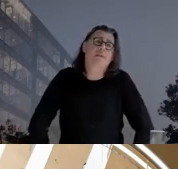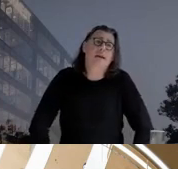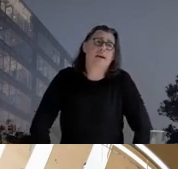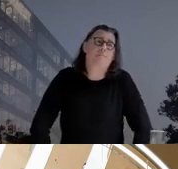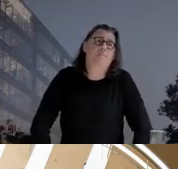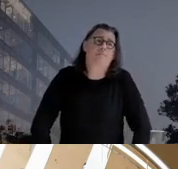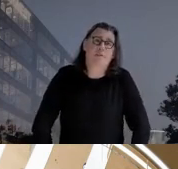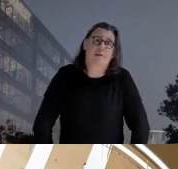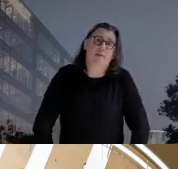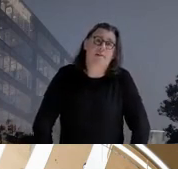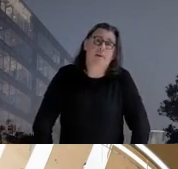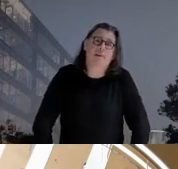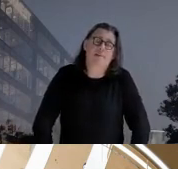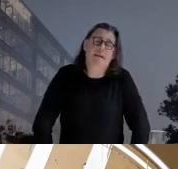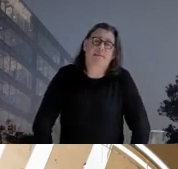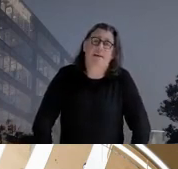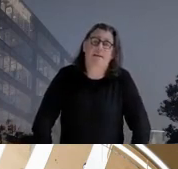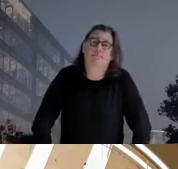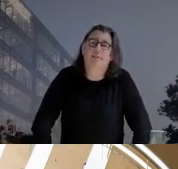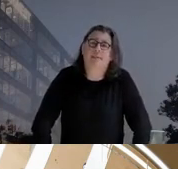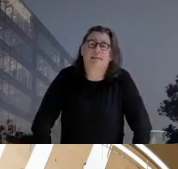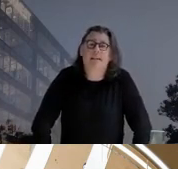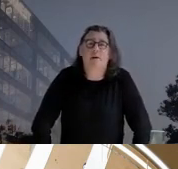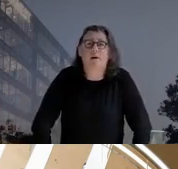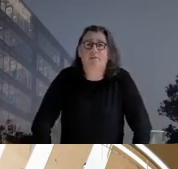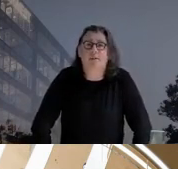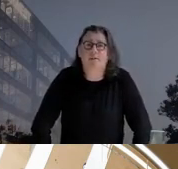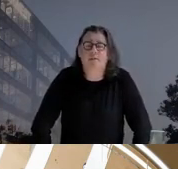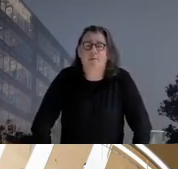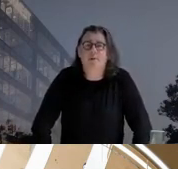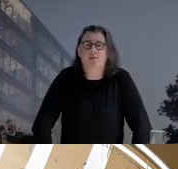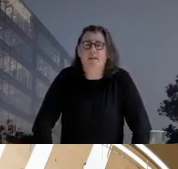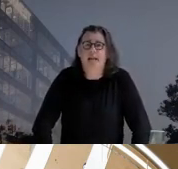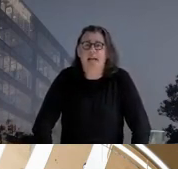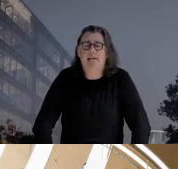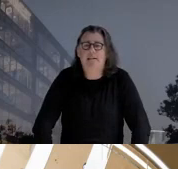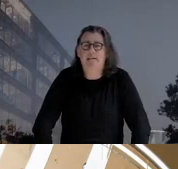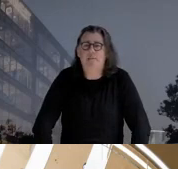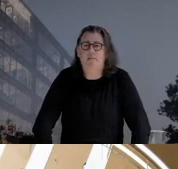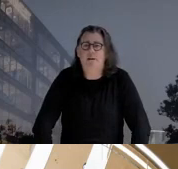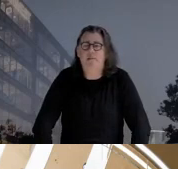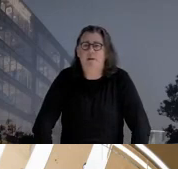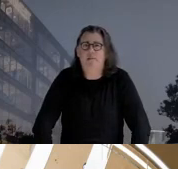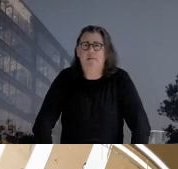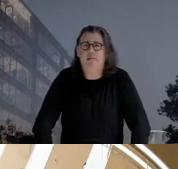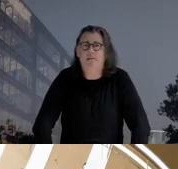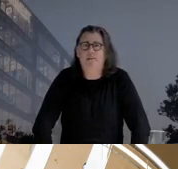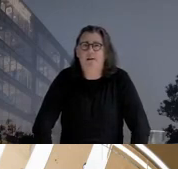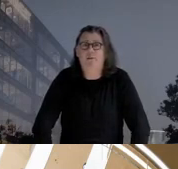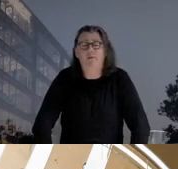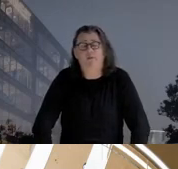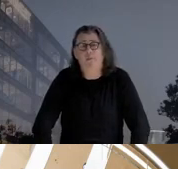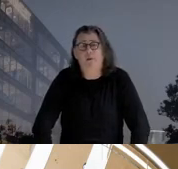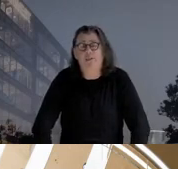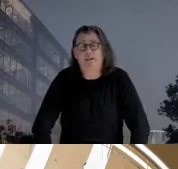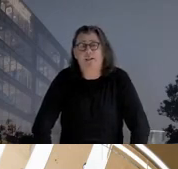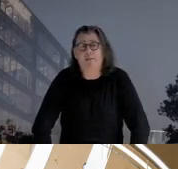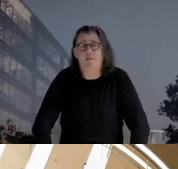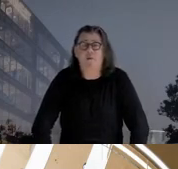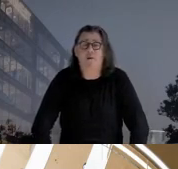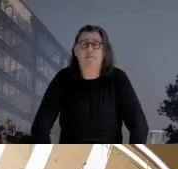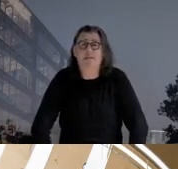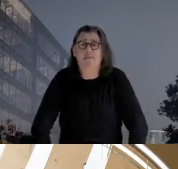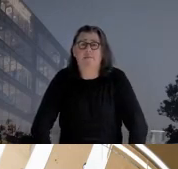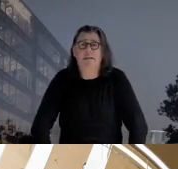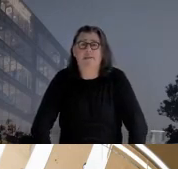You know, you don't have to spend it a second time. Now, often when doing that, you need to be really mindful that a refurb project